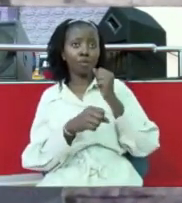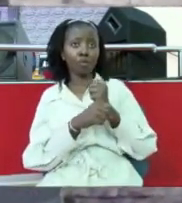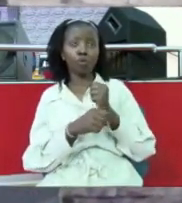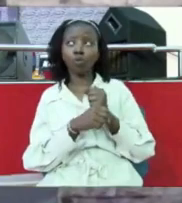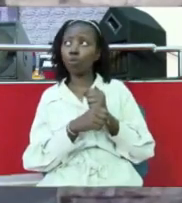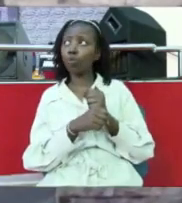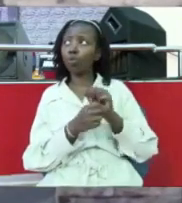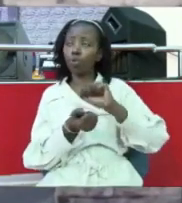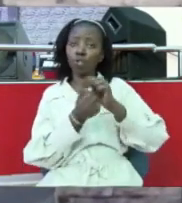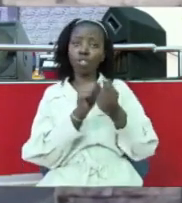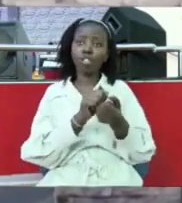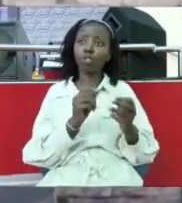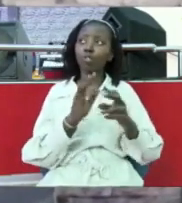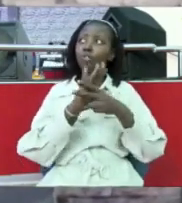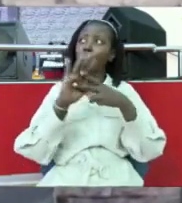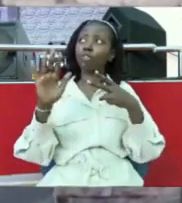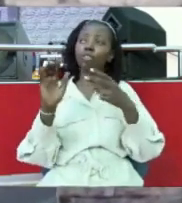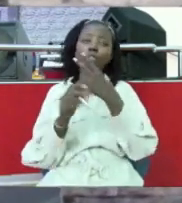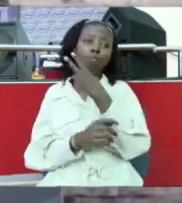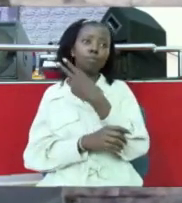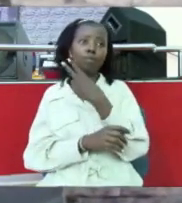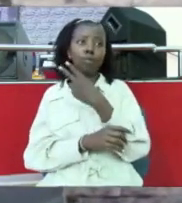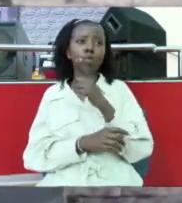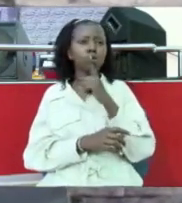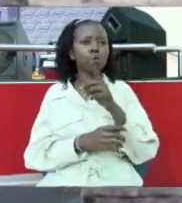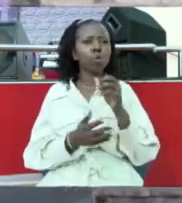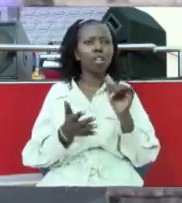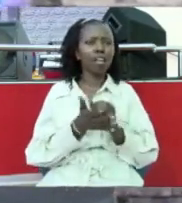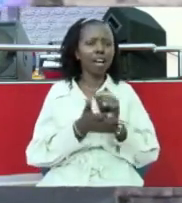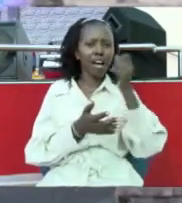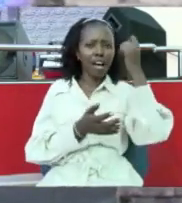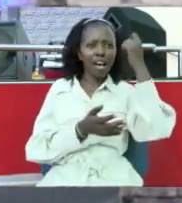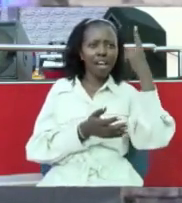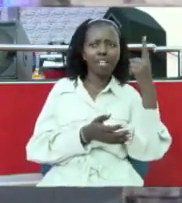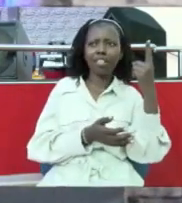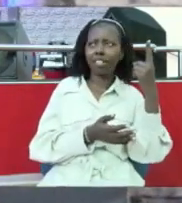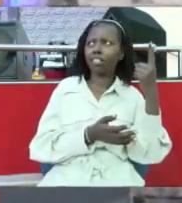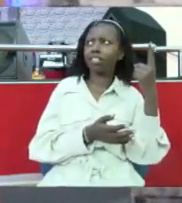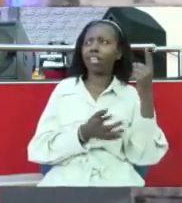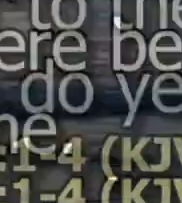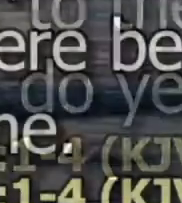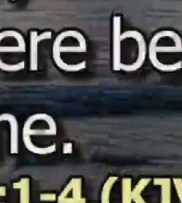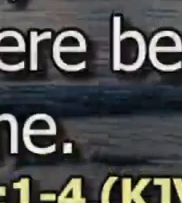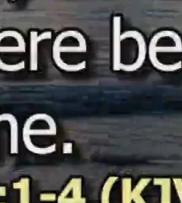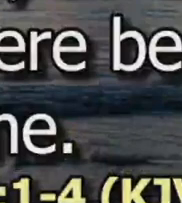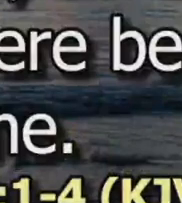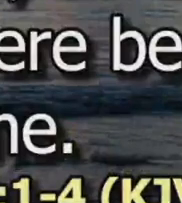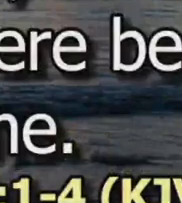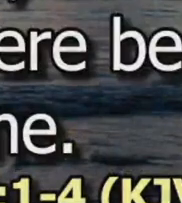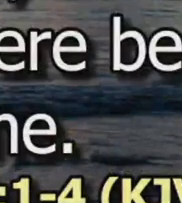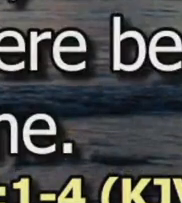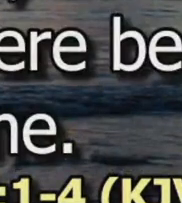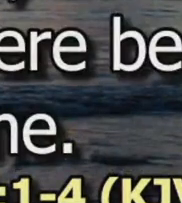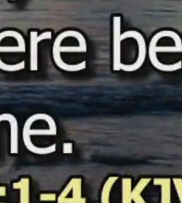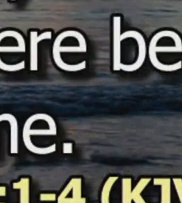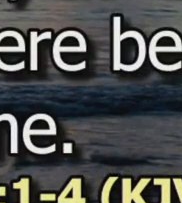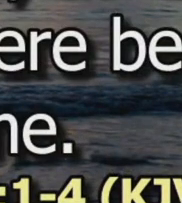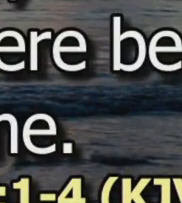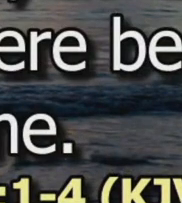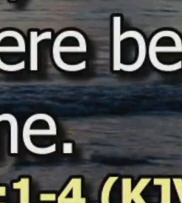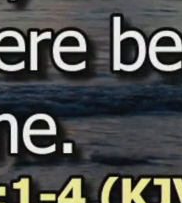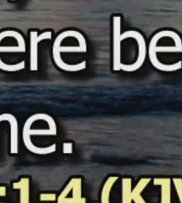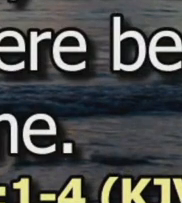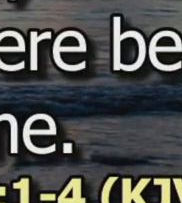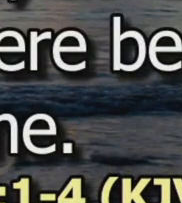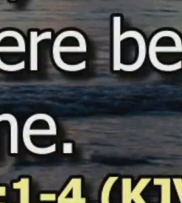number 2. So that we can understand the motivation that God has for us. Ili tuone himizo Mungu analo kuhusu sisi.